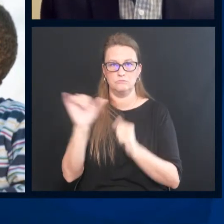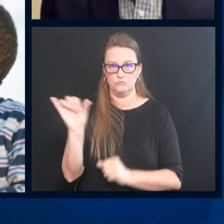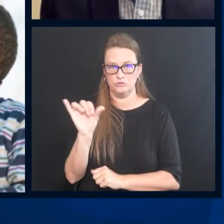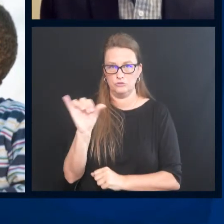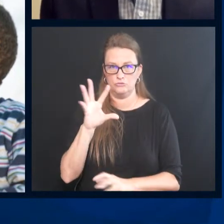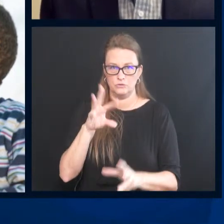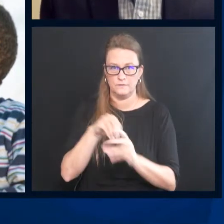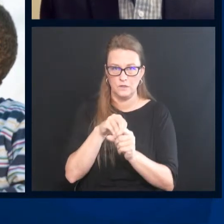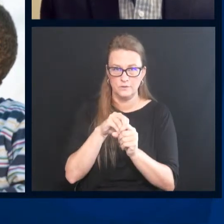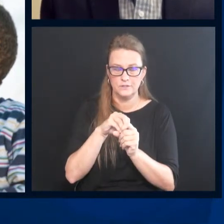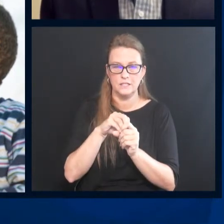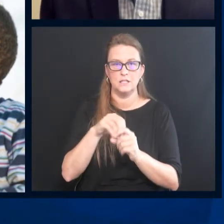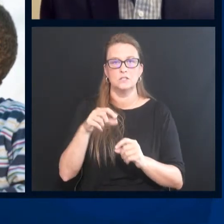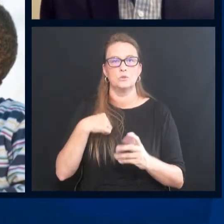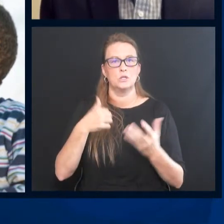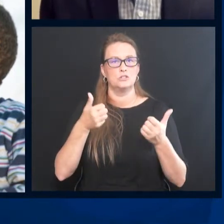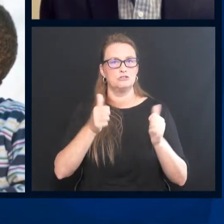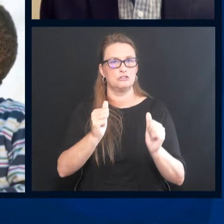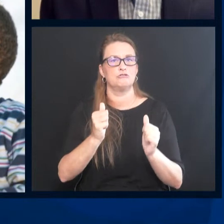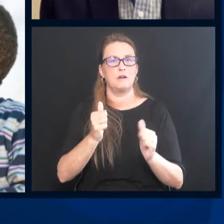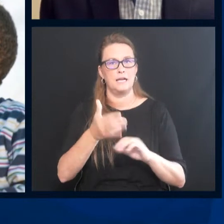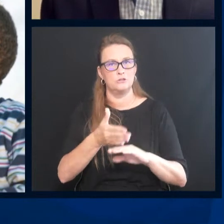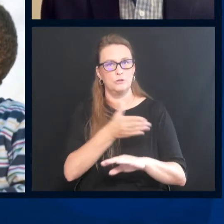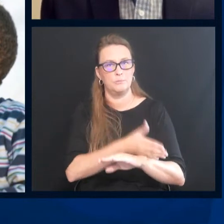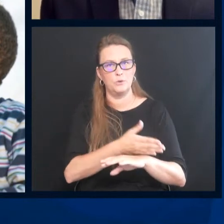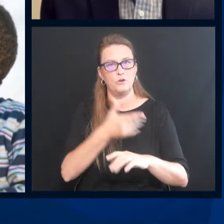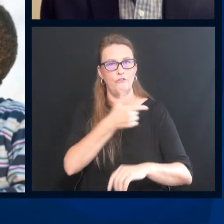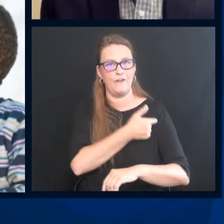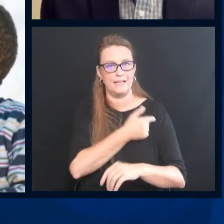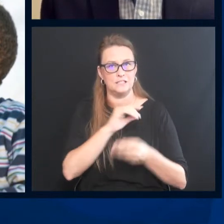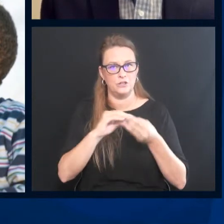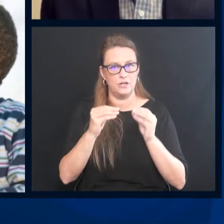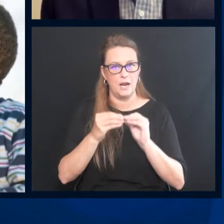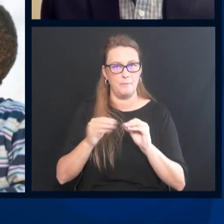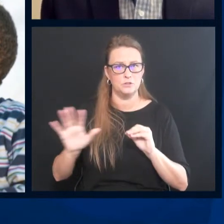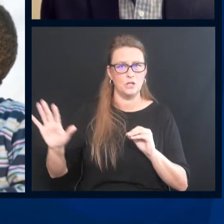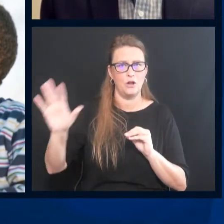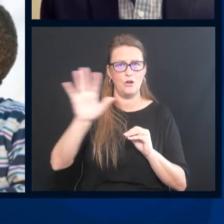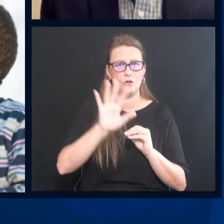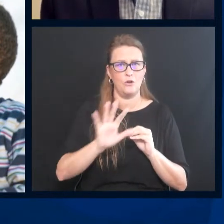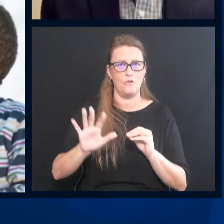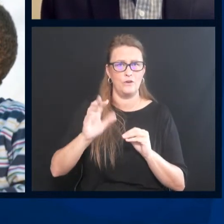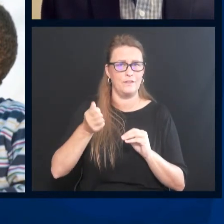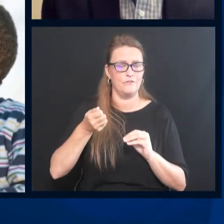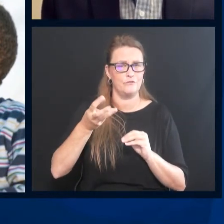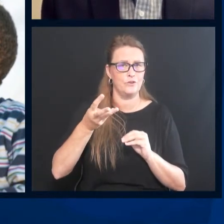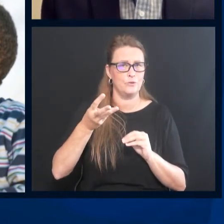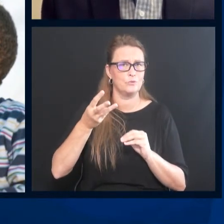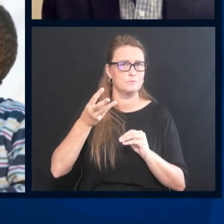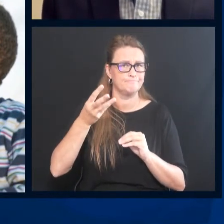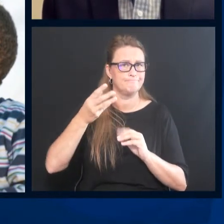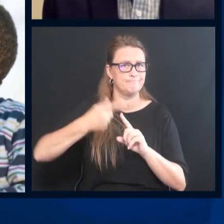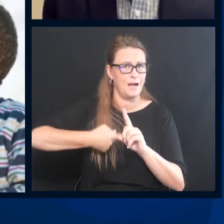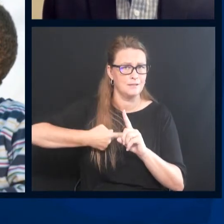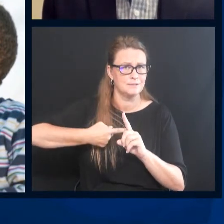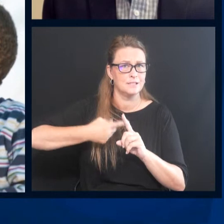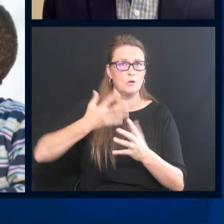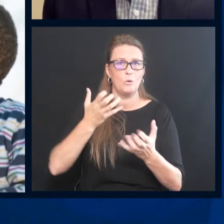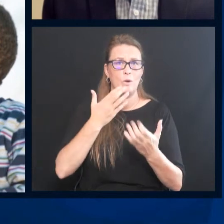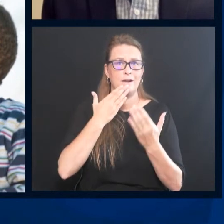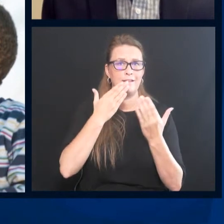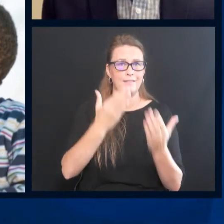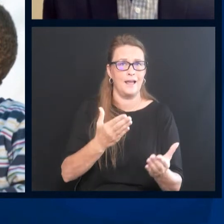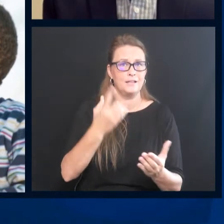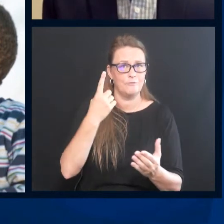to us continuing to improve our vaccination rates throughout the next several months. So we thank them for the great work that they